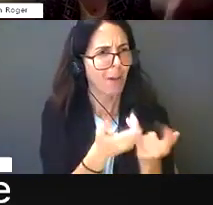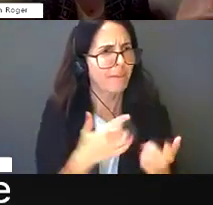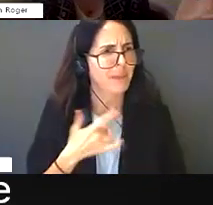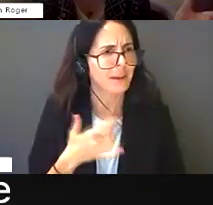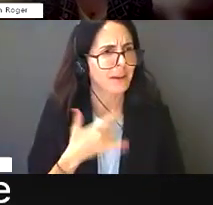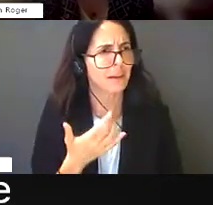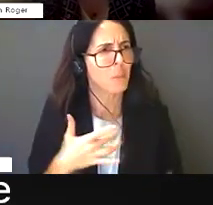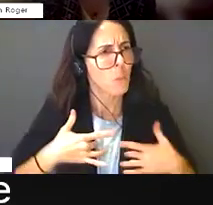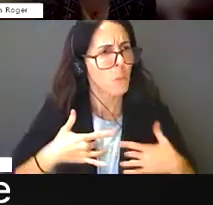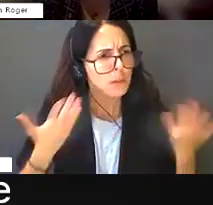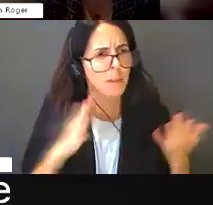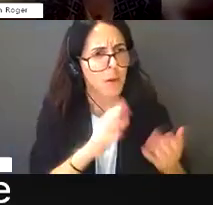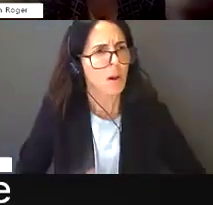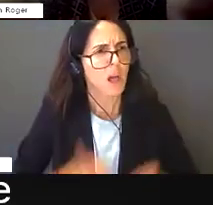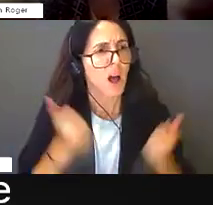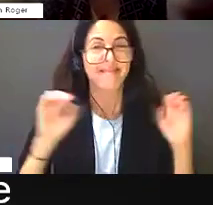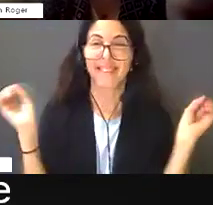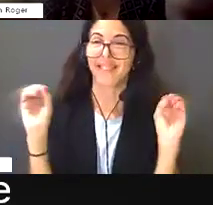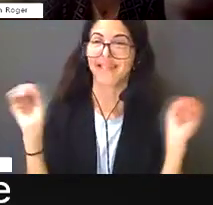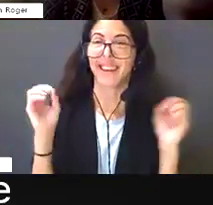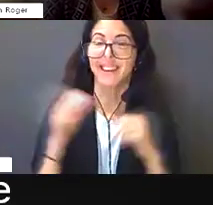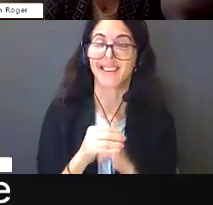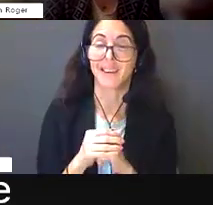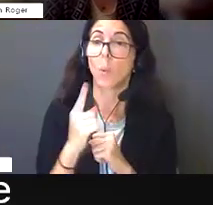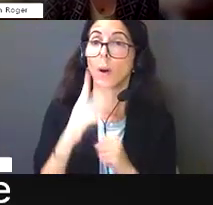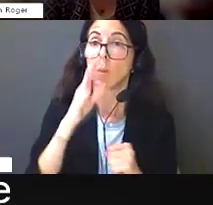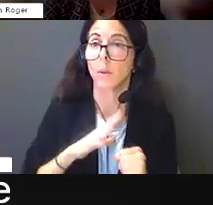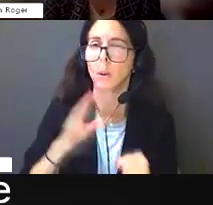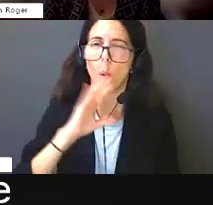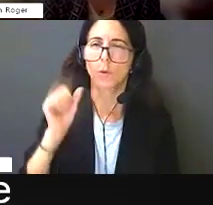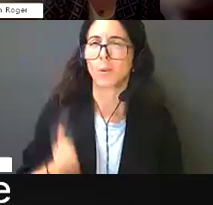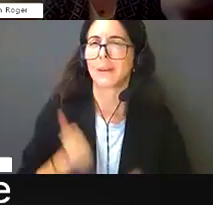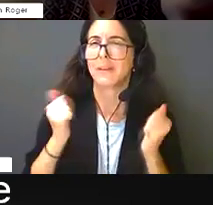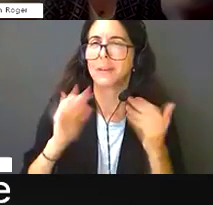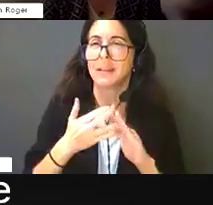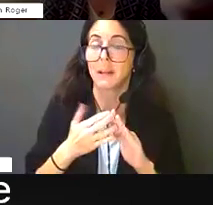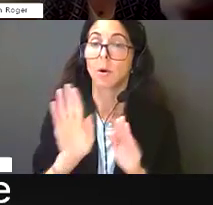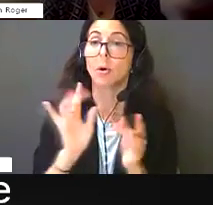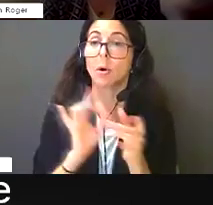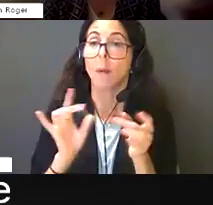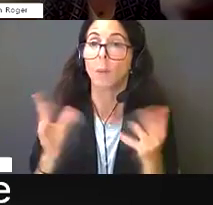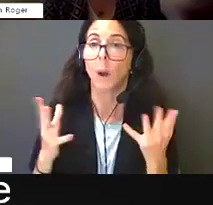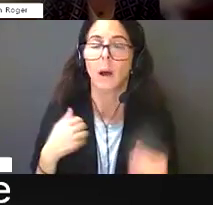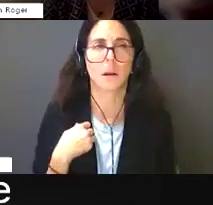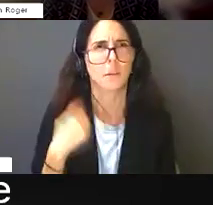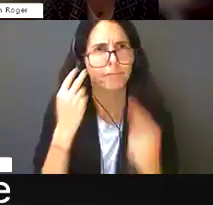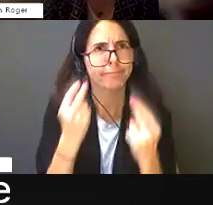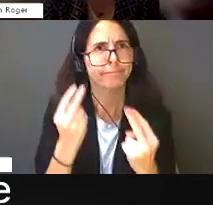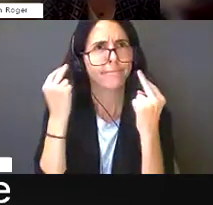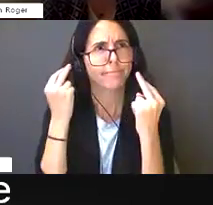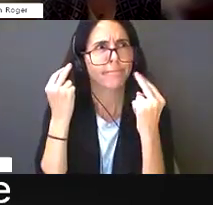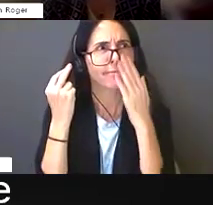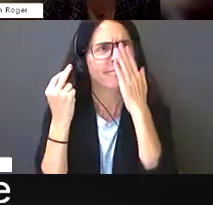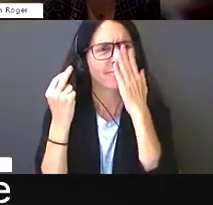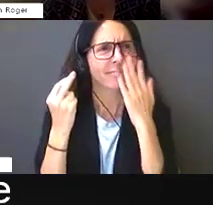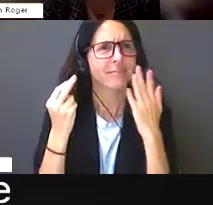What's happening in your life? One urban dwelling older woman commented, I didn't realize at the time that everything was